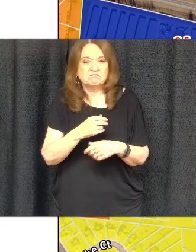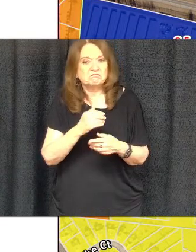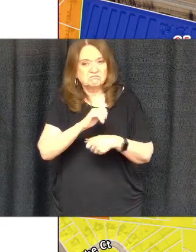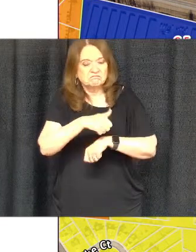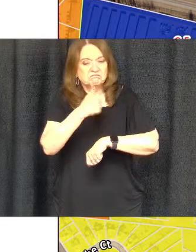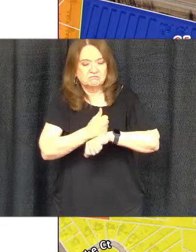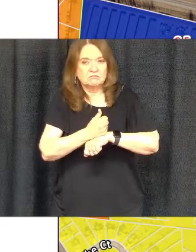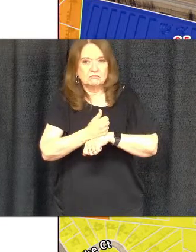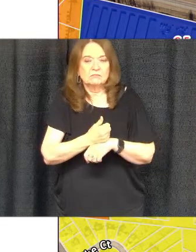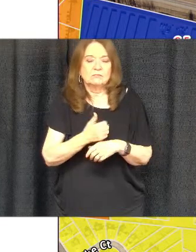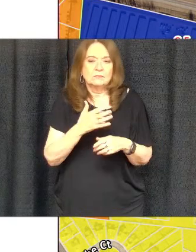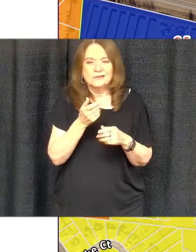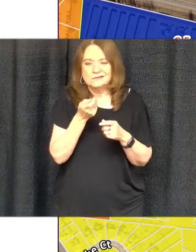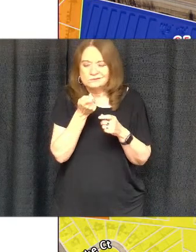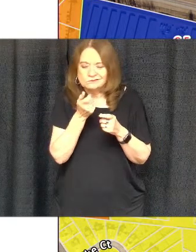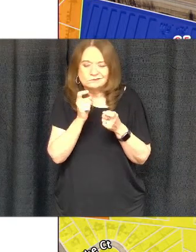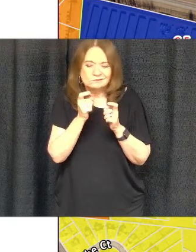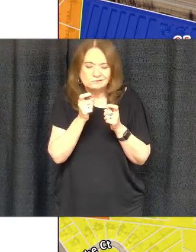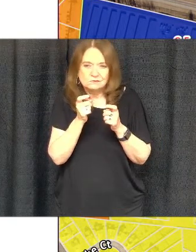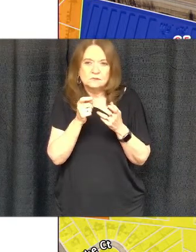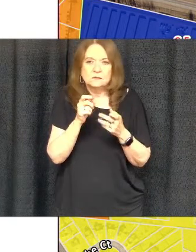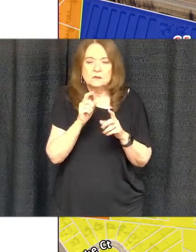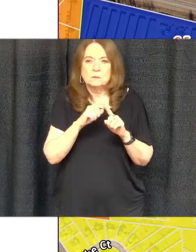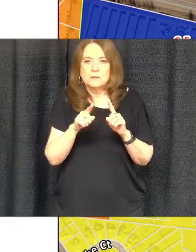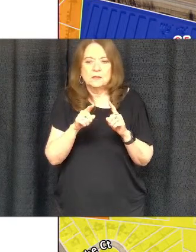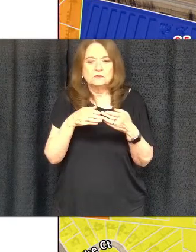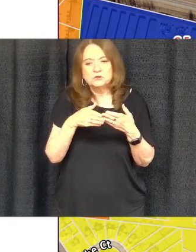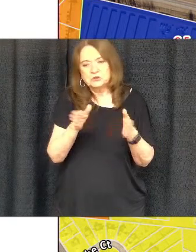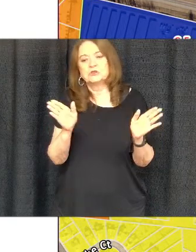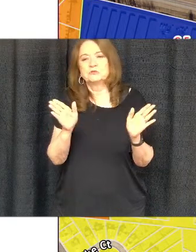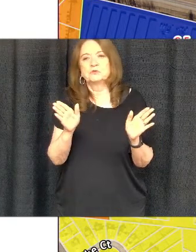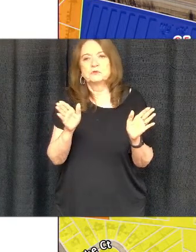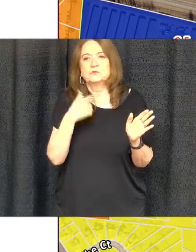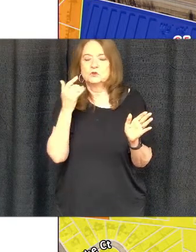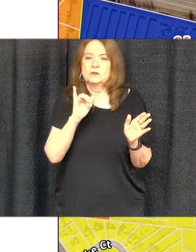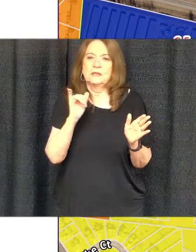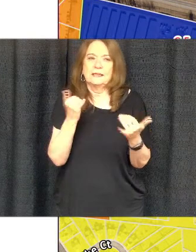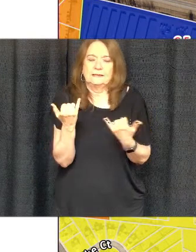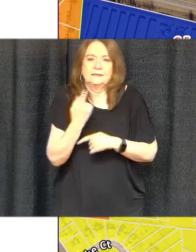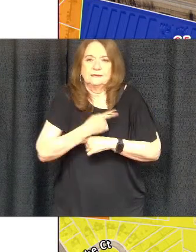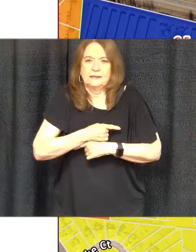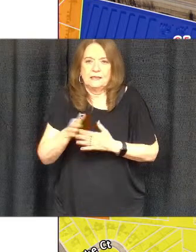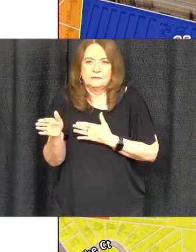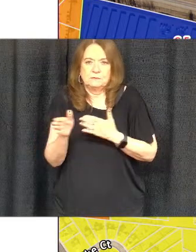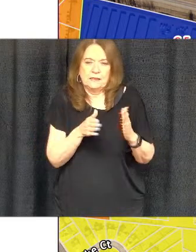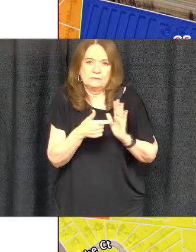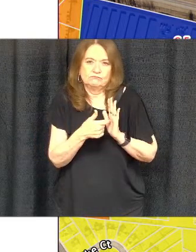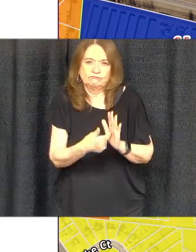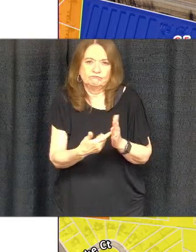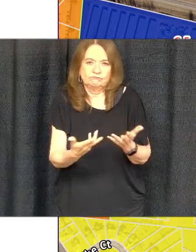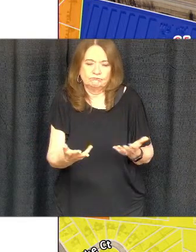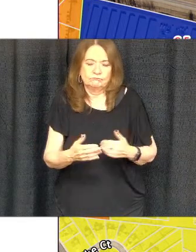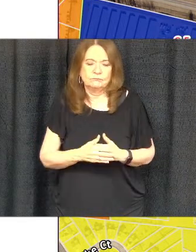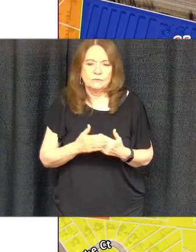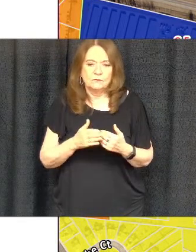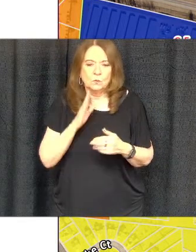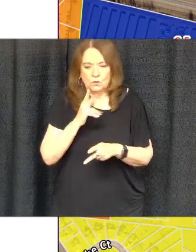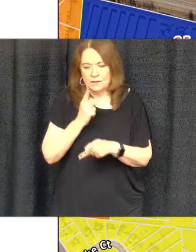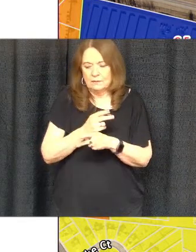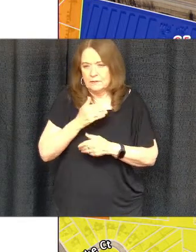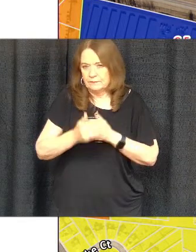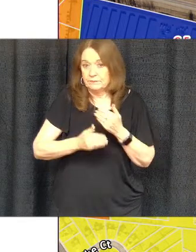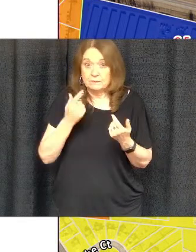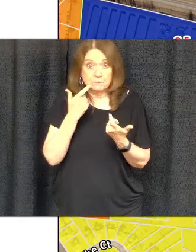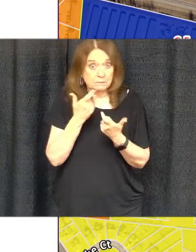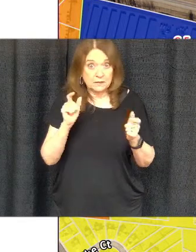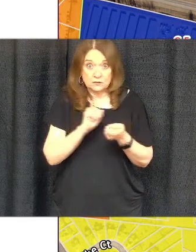minor tweaks that can be made at a staff level, but the general intent of the development will be kept throughout the process. If they make major